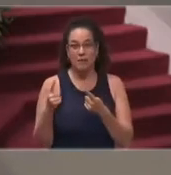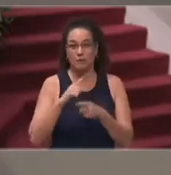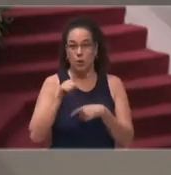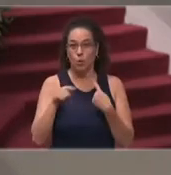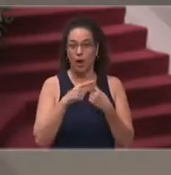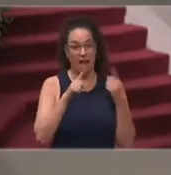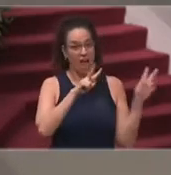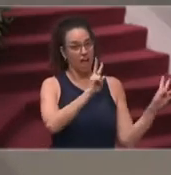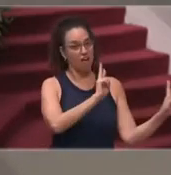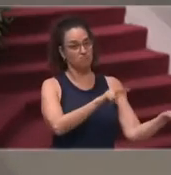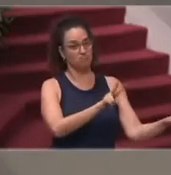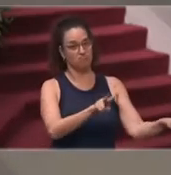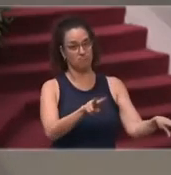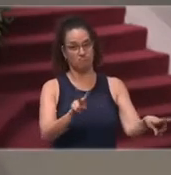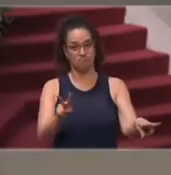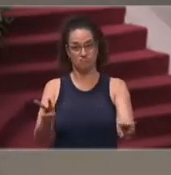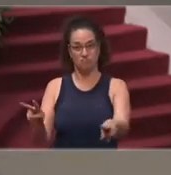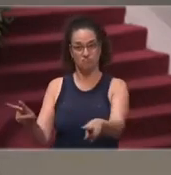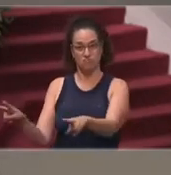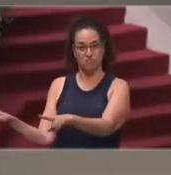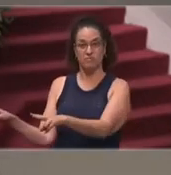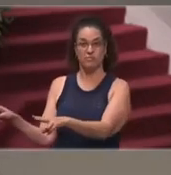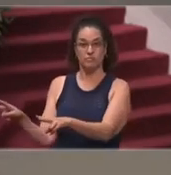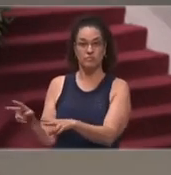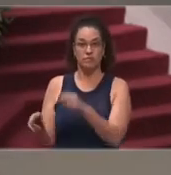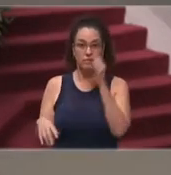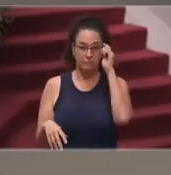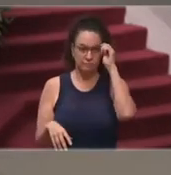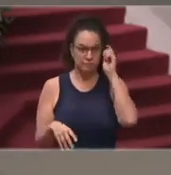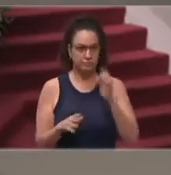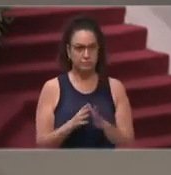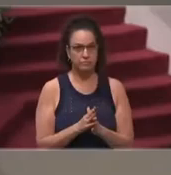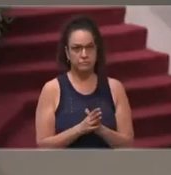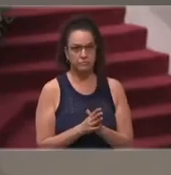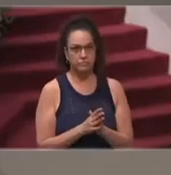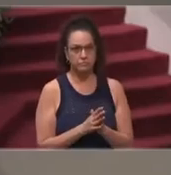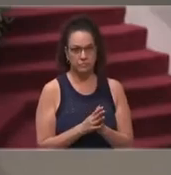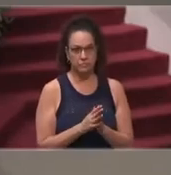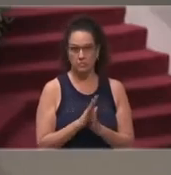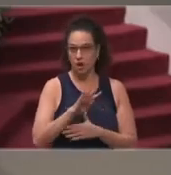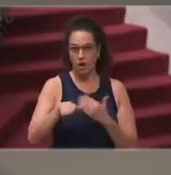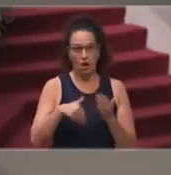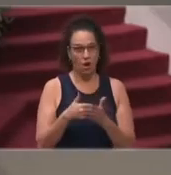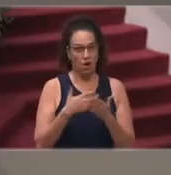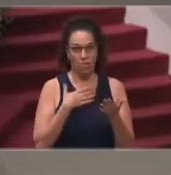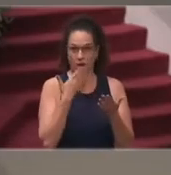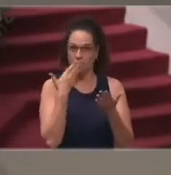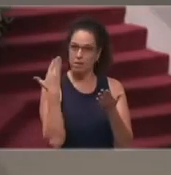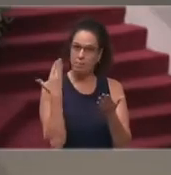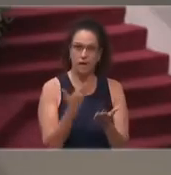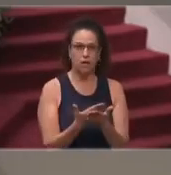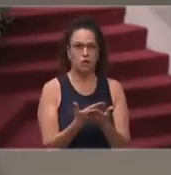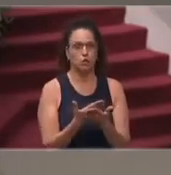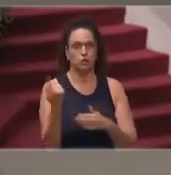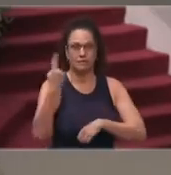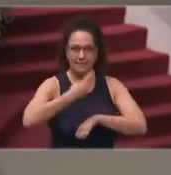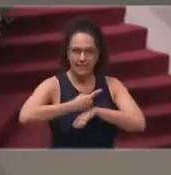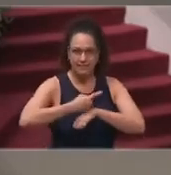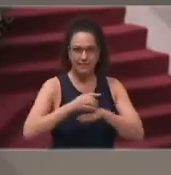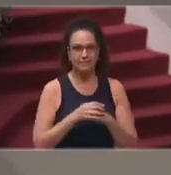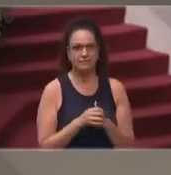look around and I think about all and think things over in all of my good days, I say all of my